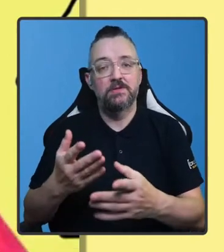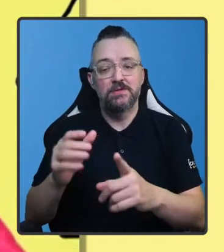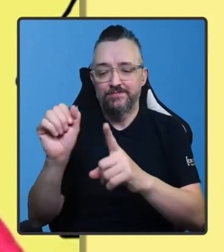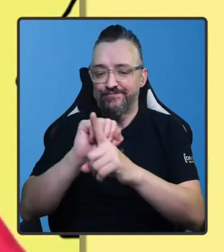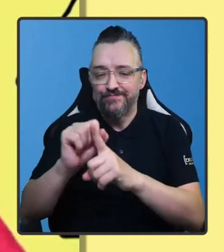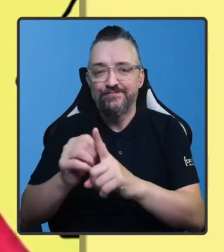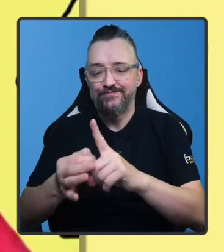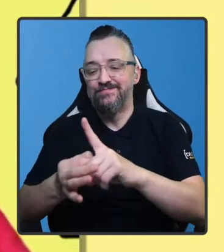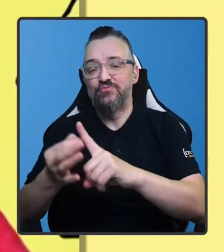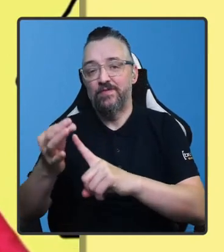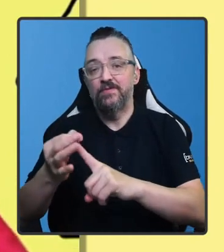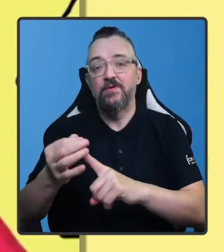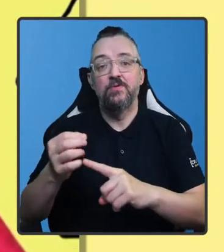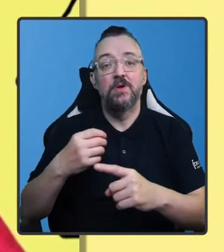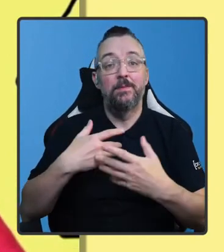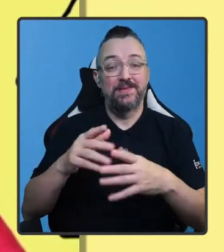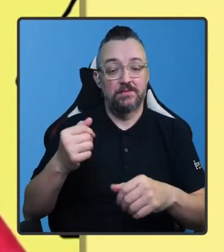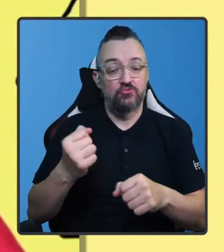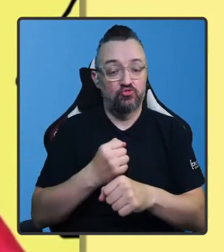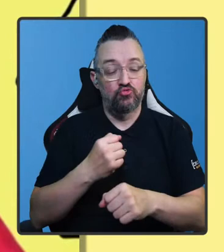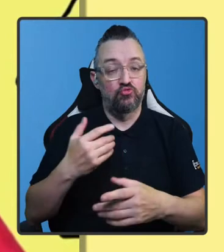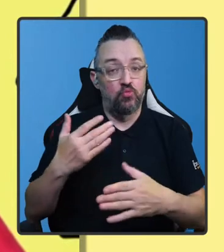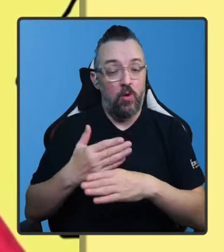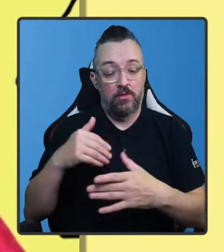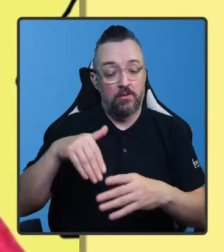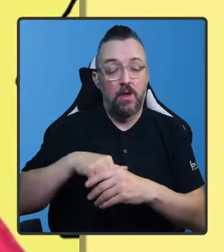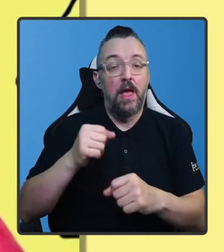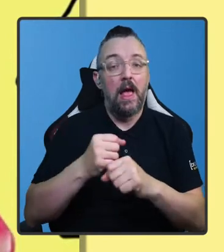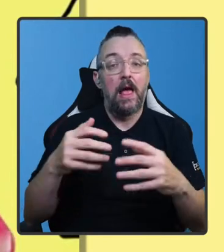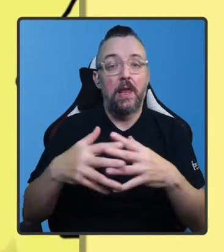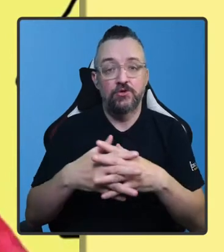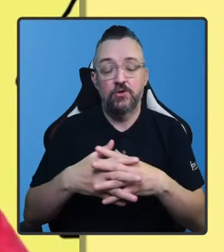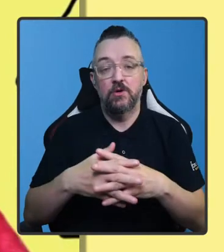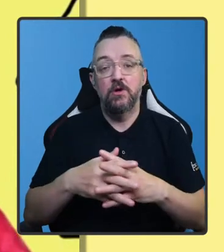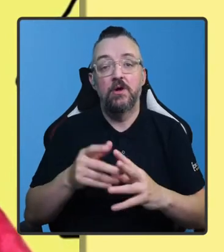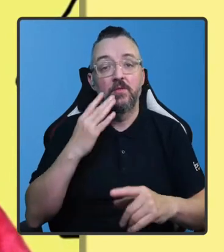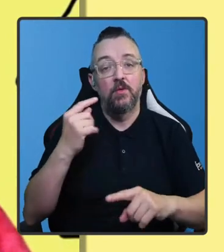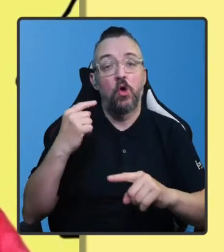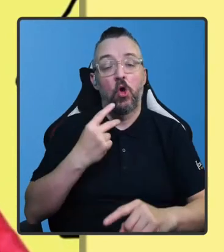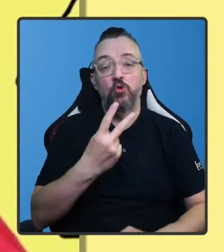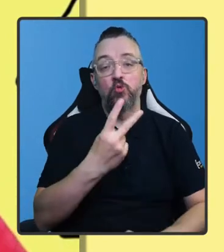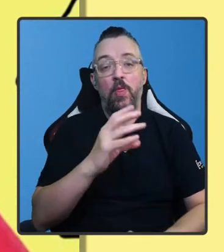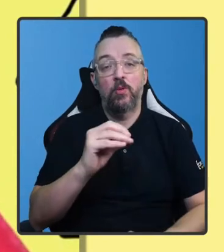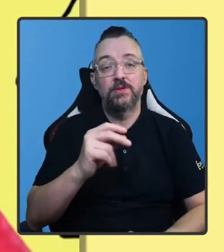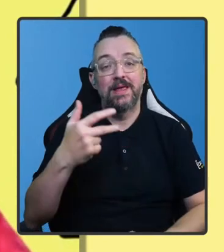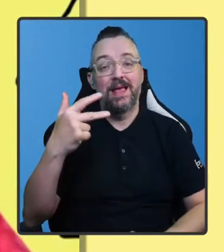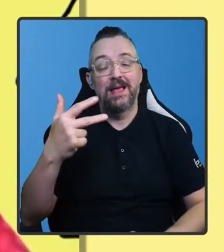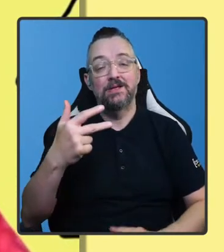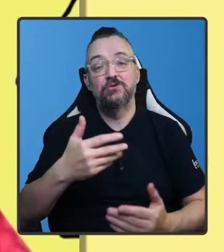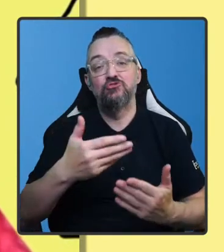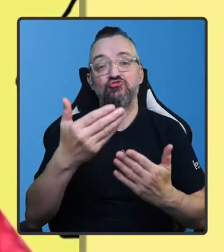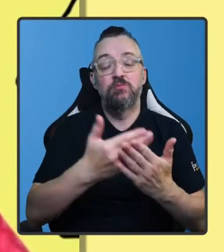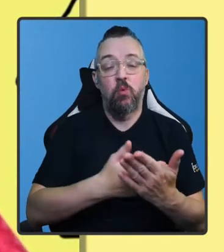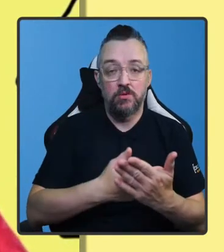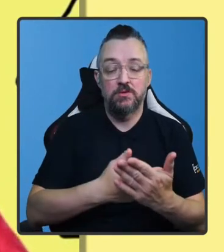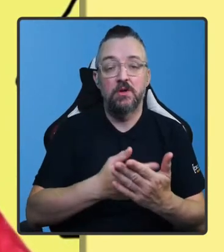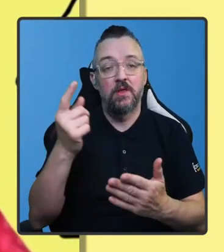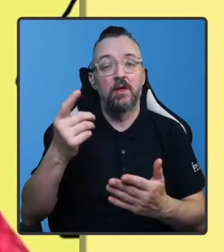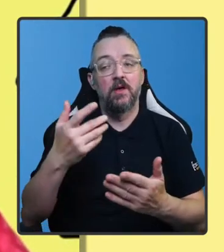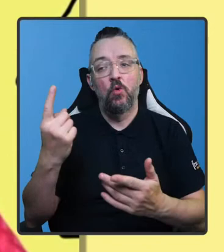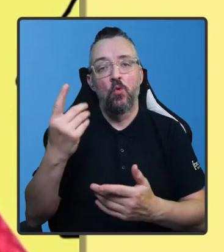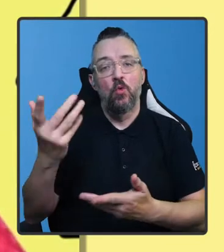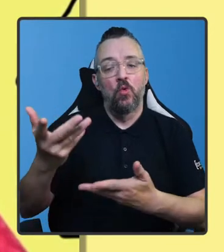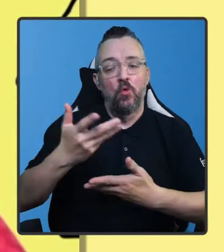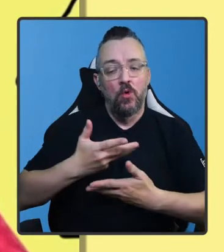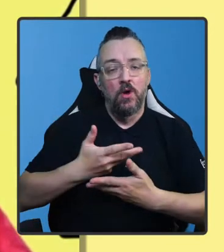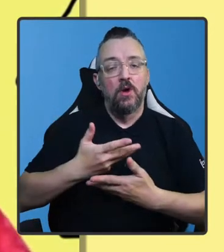doing this for quite a while in Glasgow. And indeed, since the 2008 report, which Kenry McLeish gave us, we know